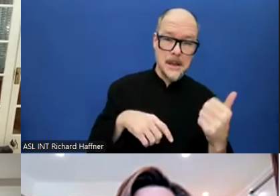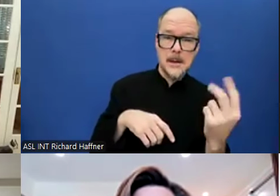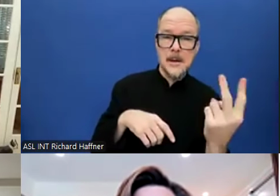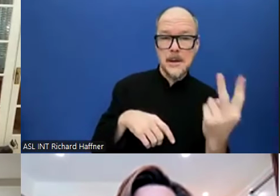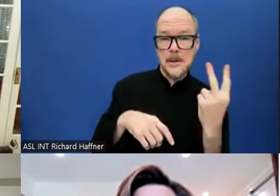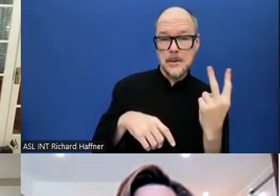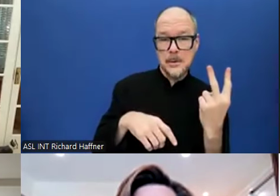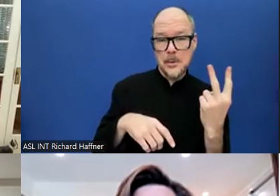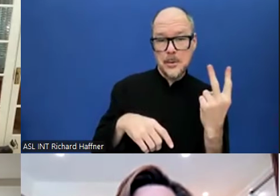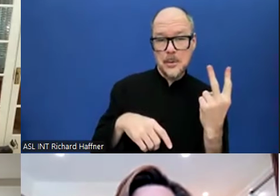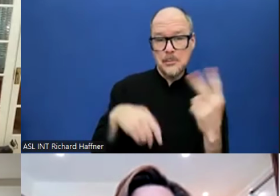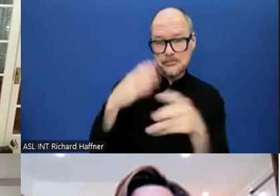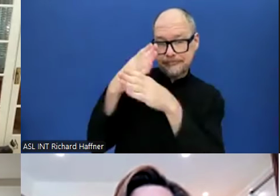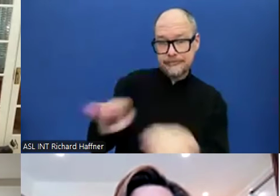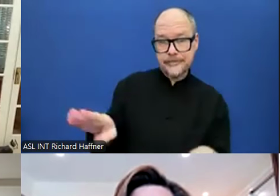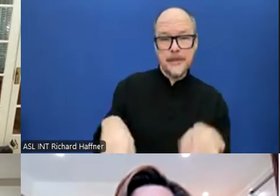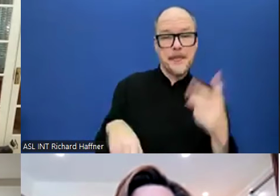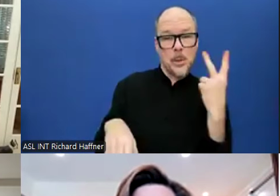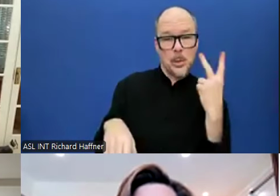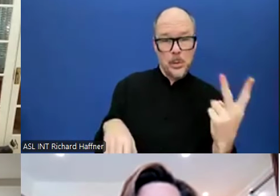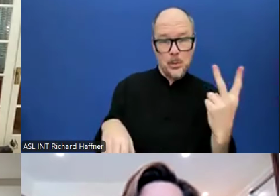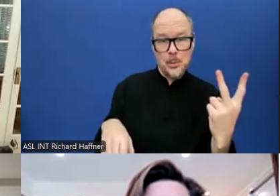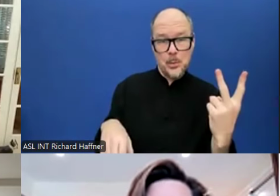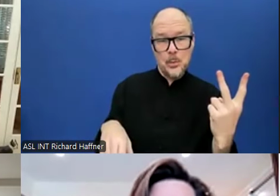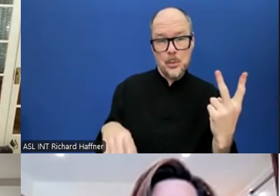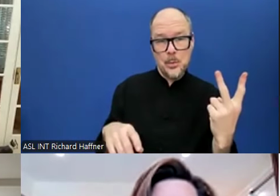in the bifurcated process the